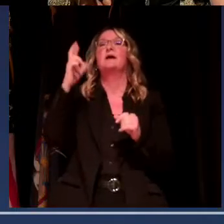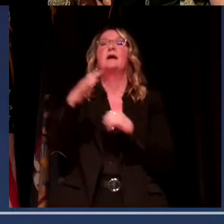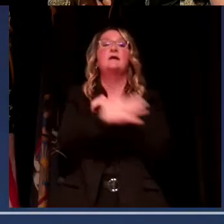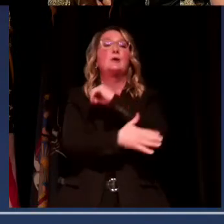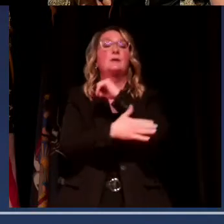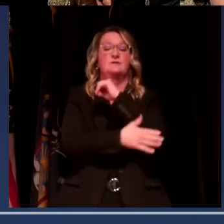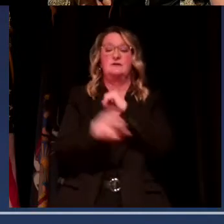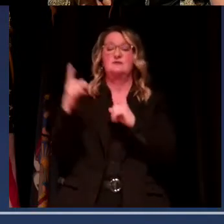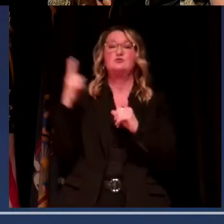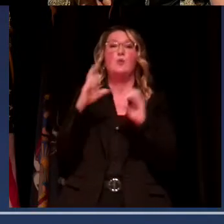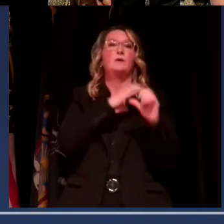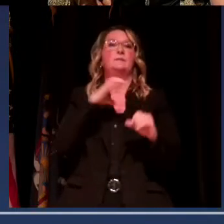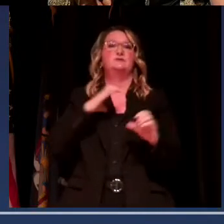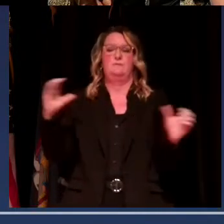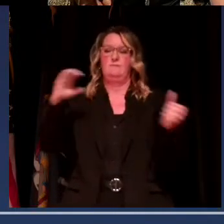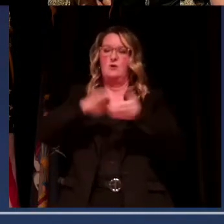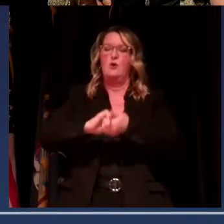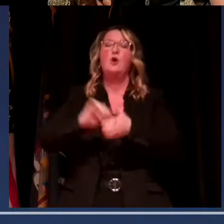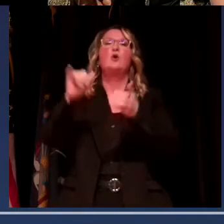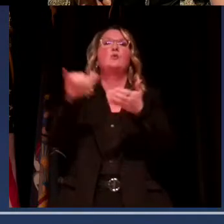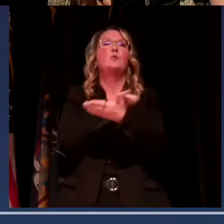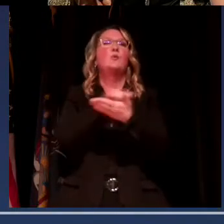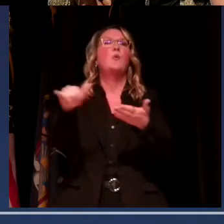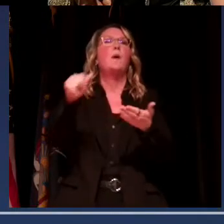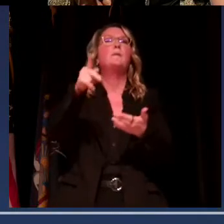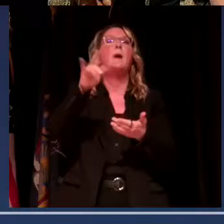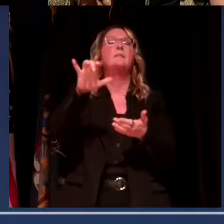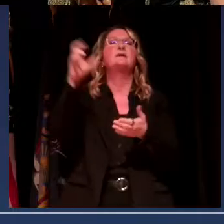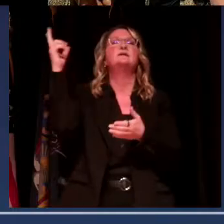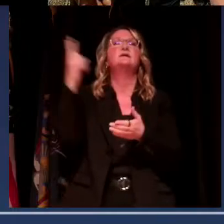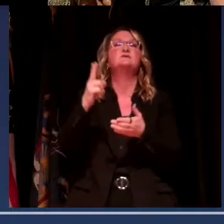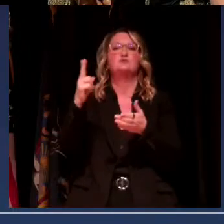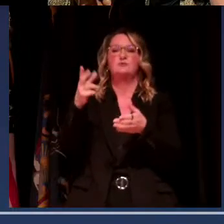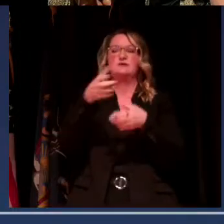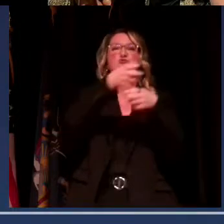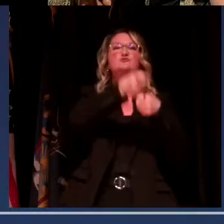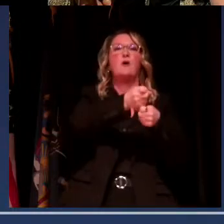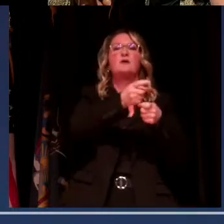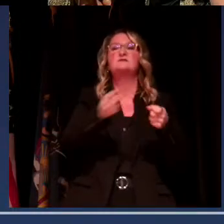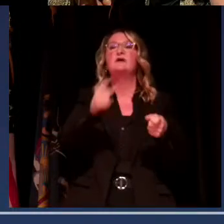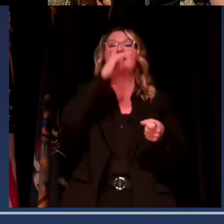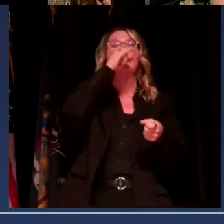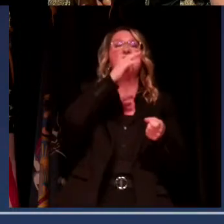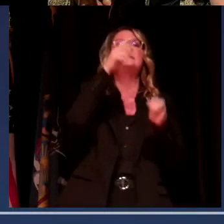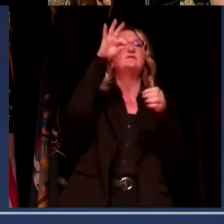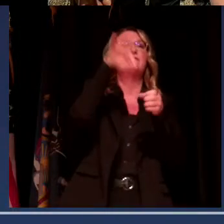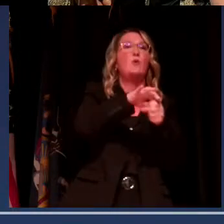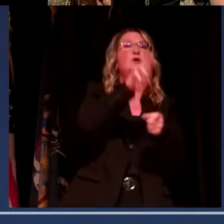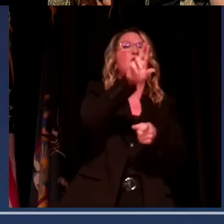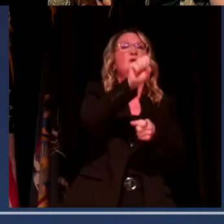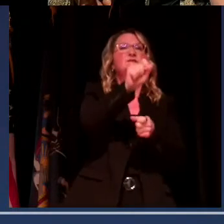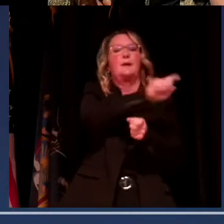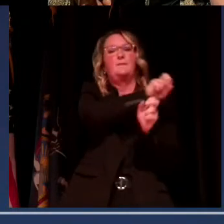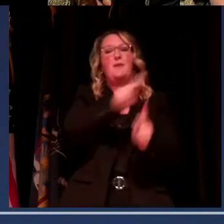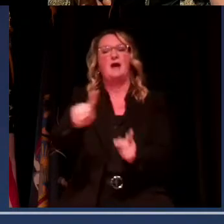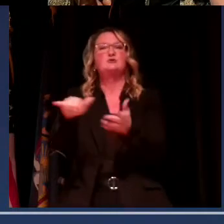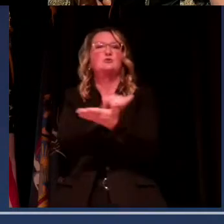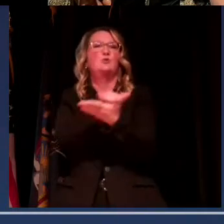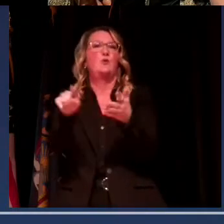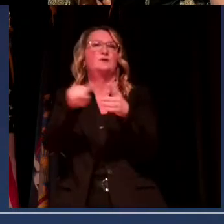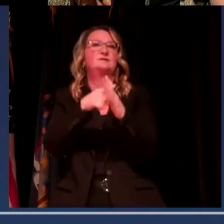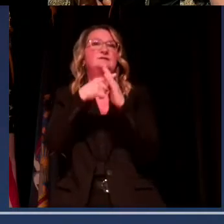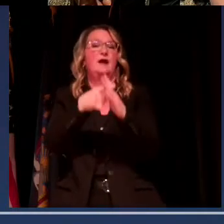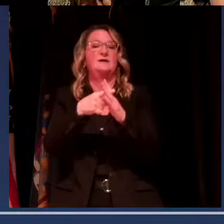Historical Commission has partnered with the New York Public History Trust to bring Kids Voting USA back to New York State, beginning with